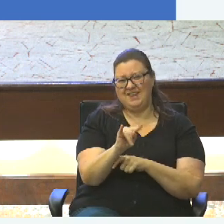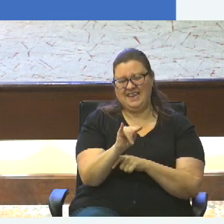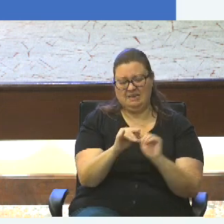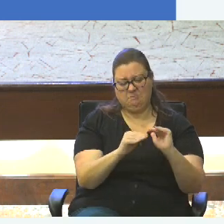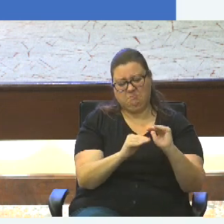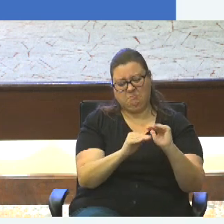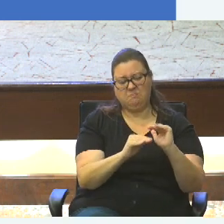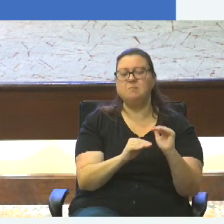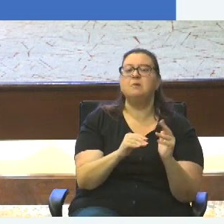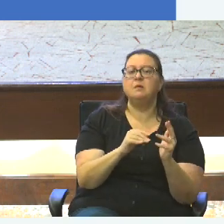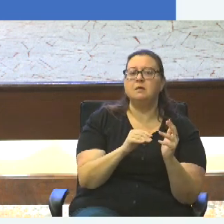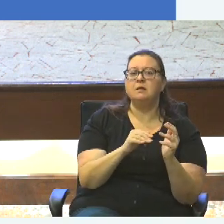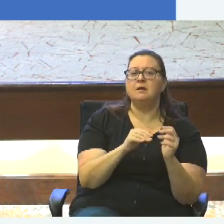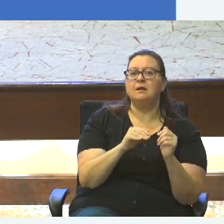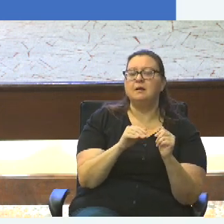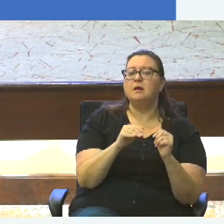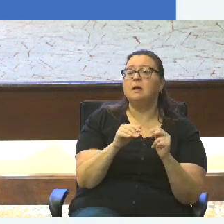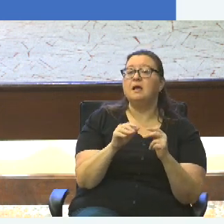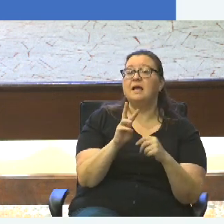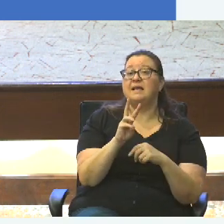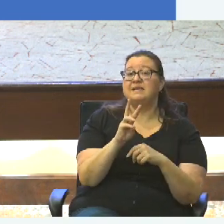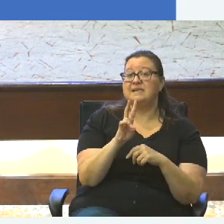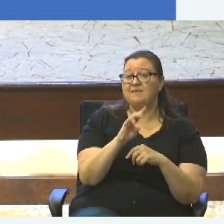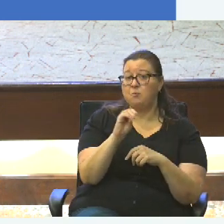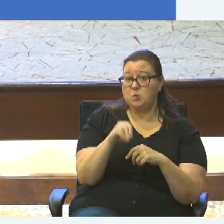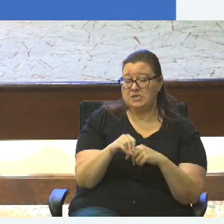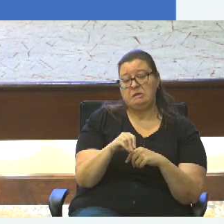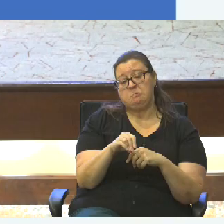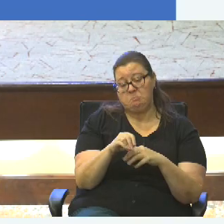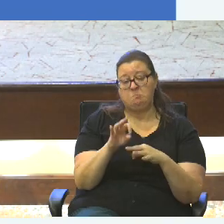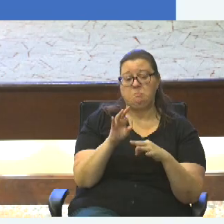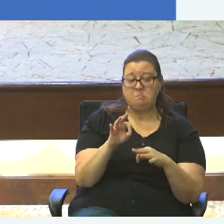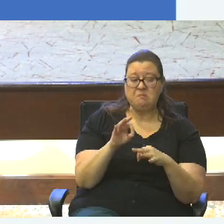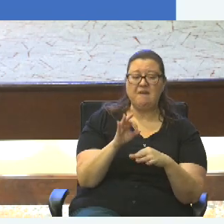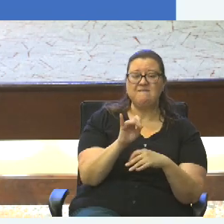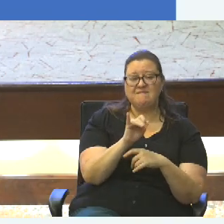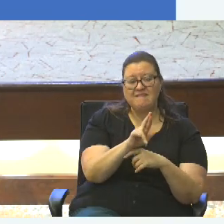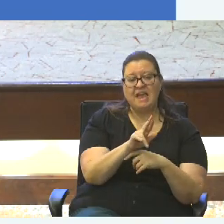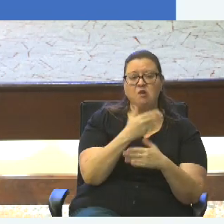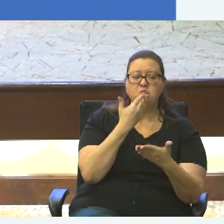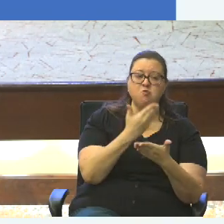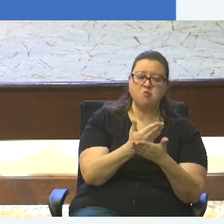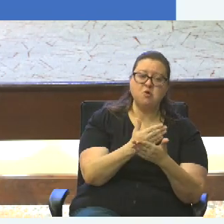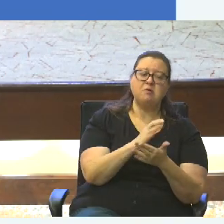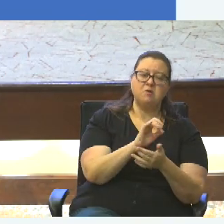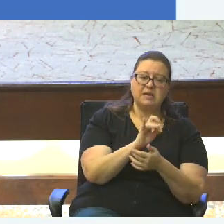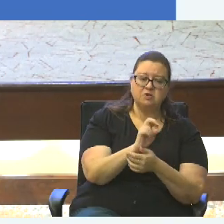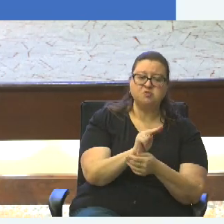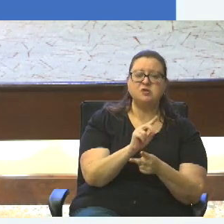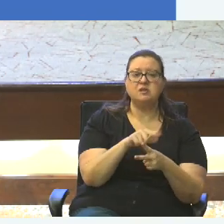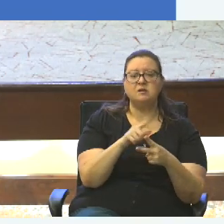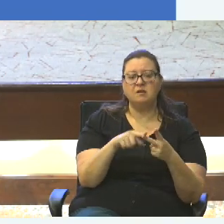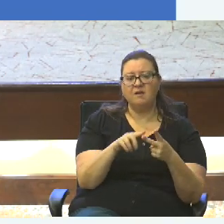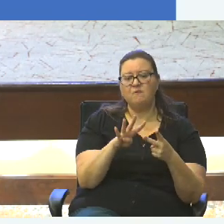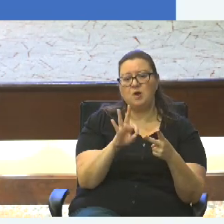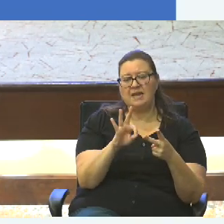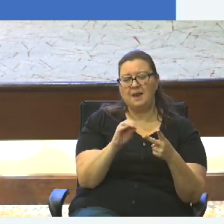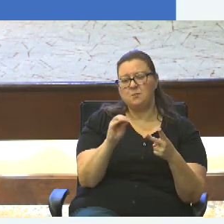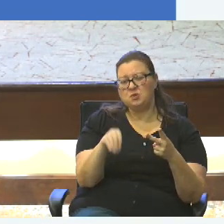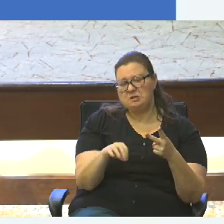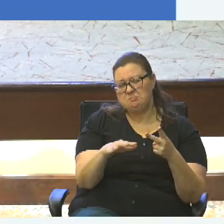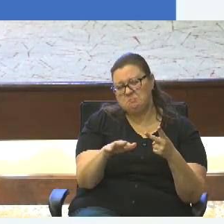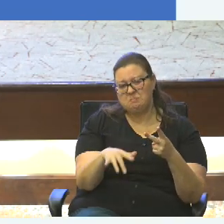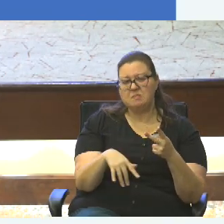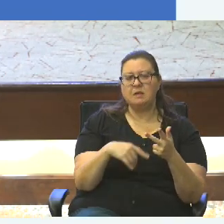surfaces, 57% of which is in fair to good condition, 39% of which is in poor condition, and 4% of which is